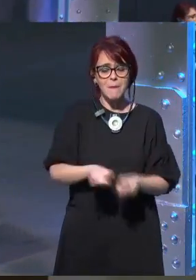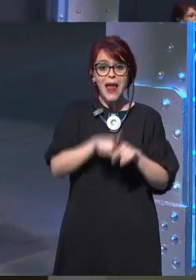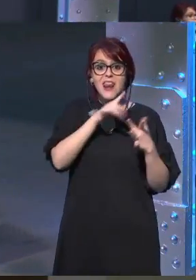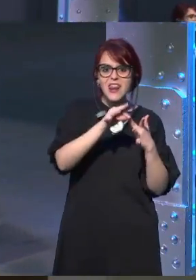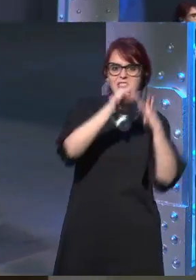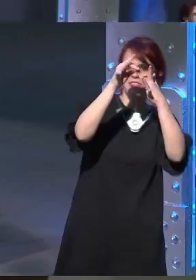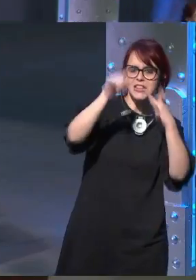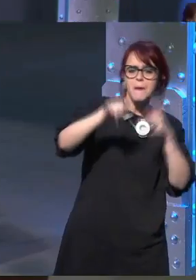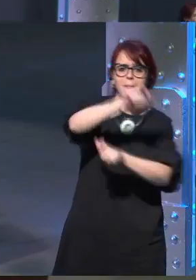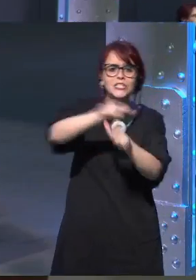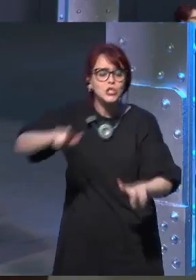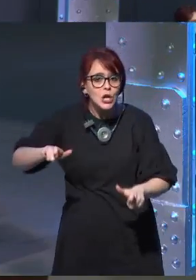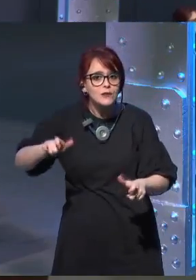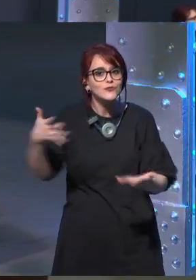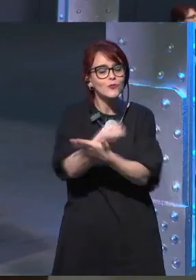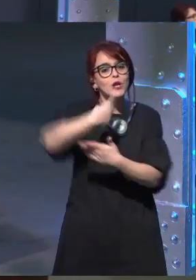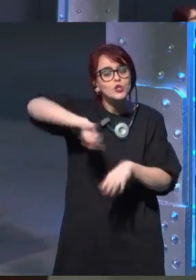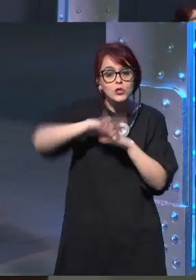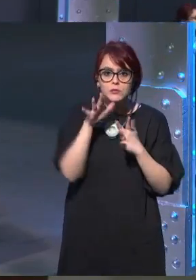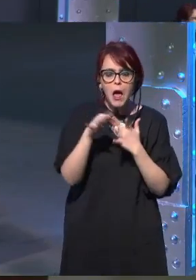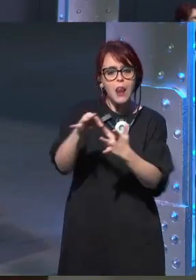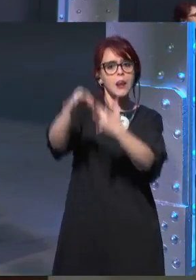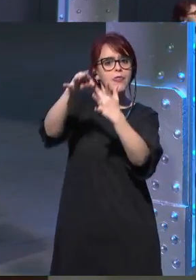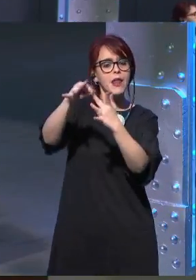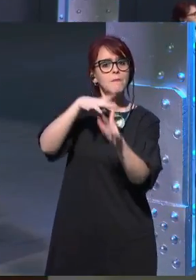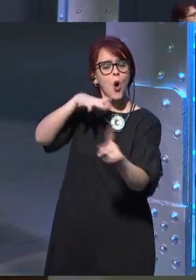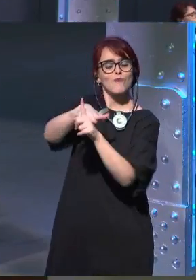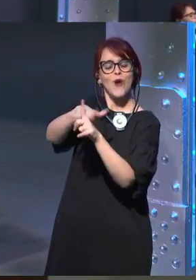leading, of our passions and our capabilities.